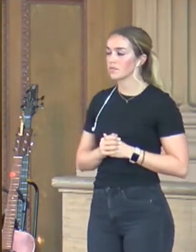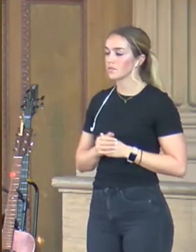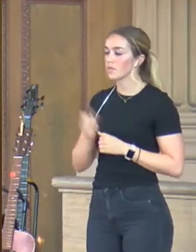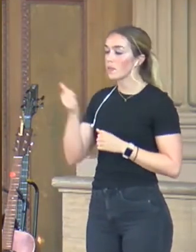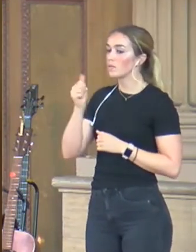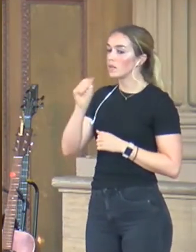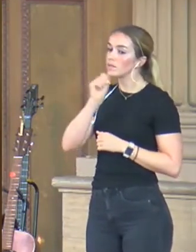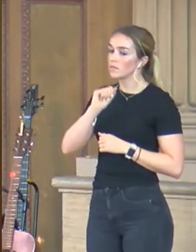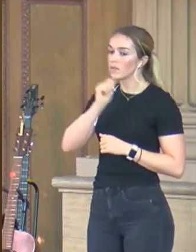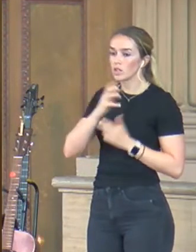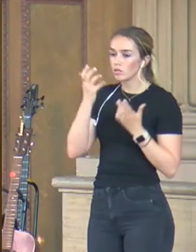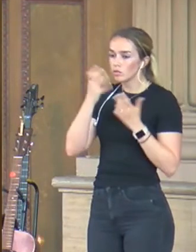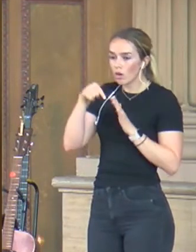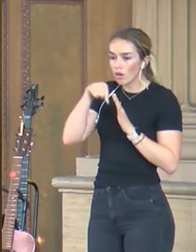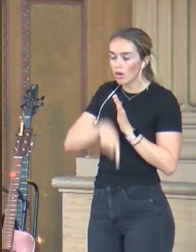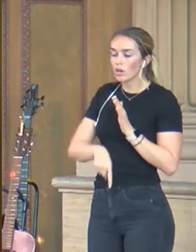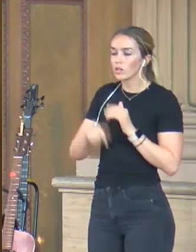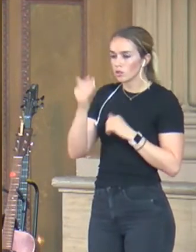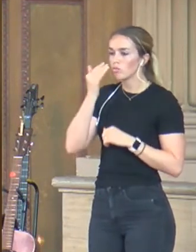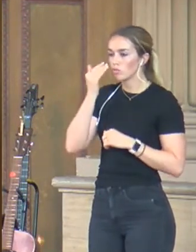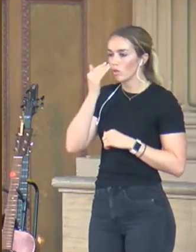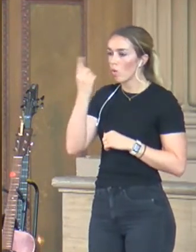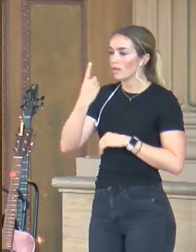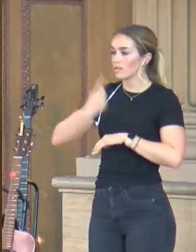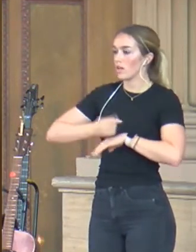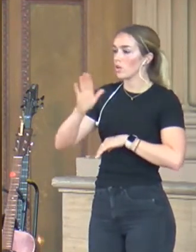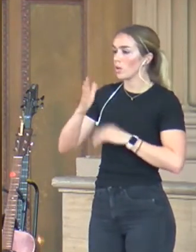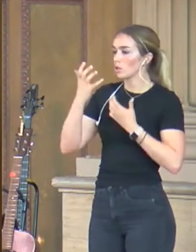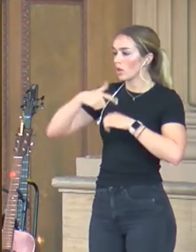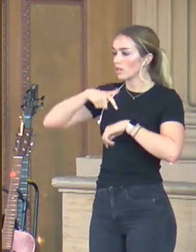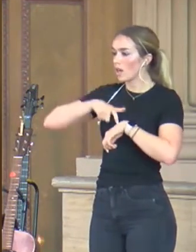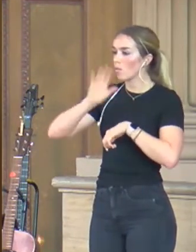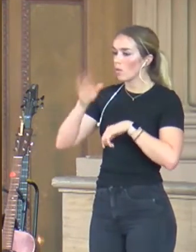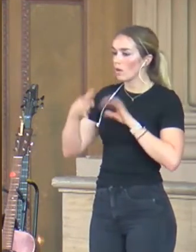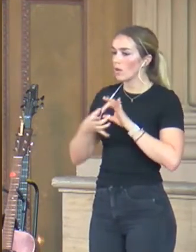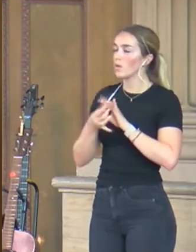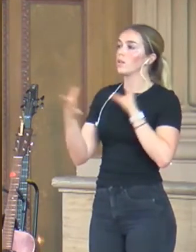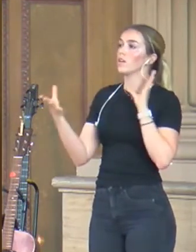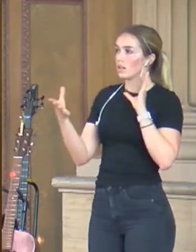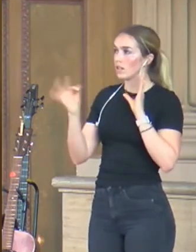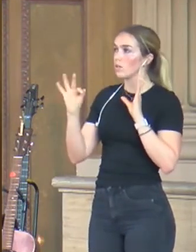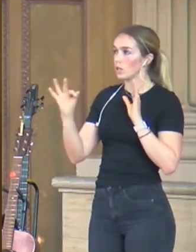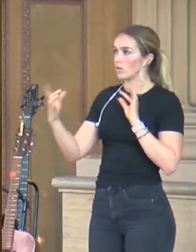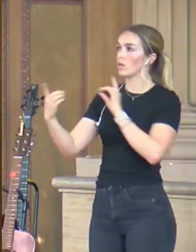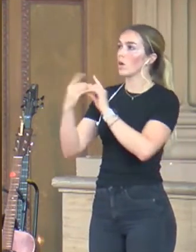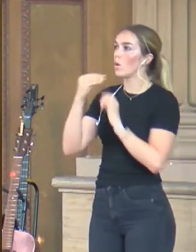endured the deepest darkness so that you could know that one day your darkness will lift in the presence of God.